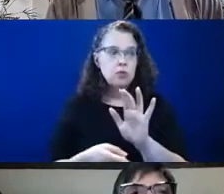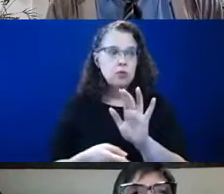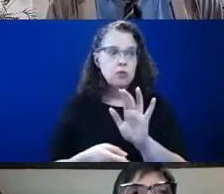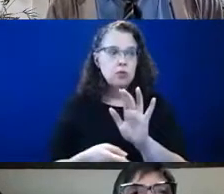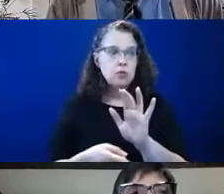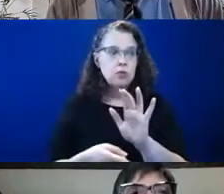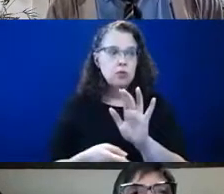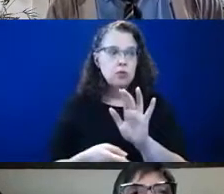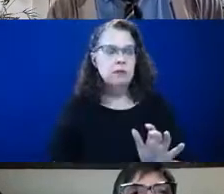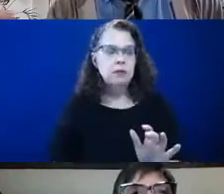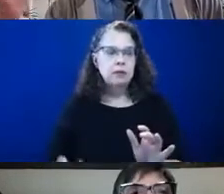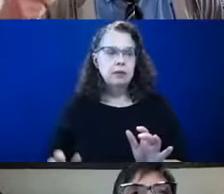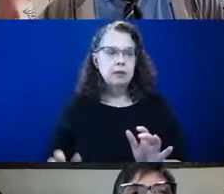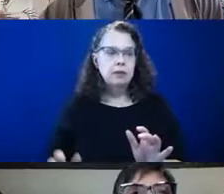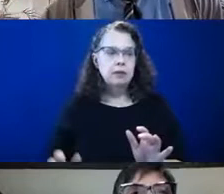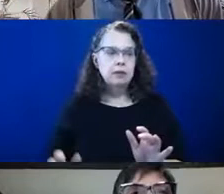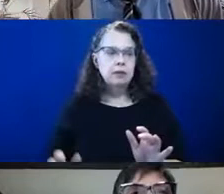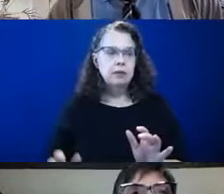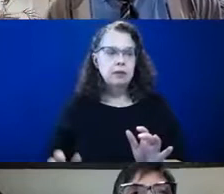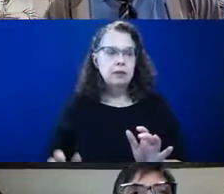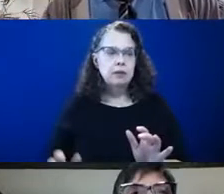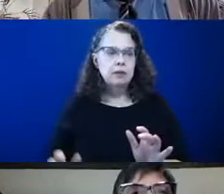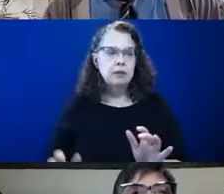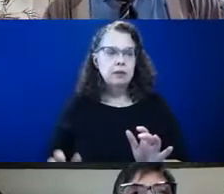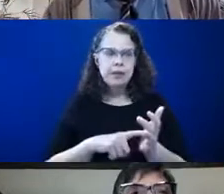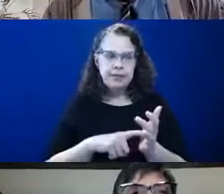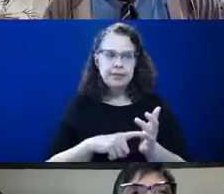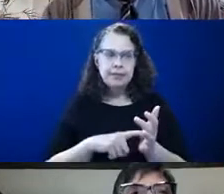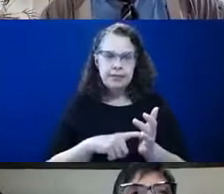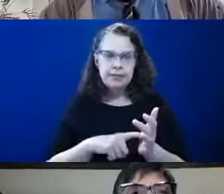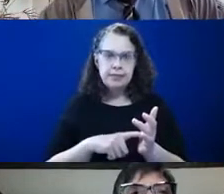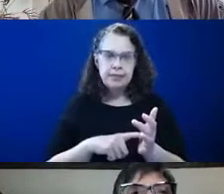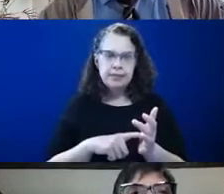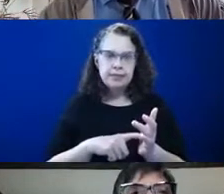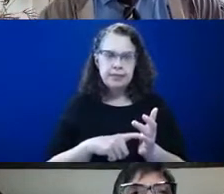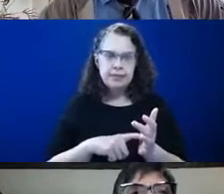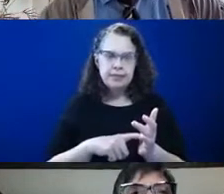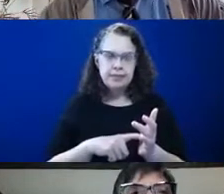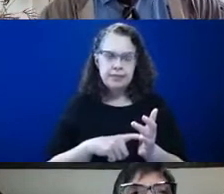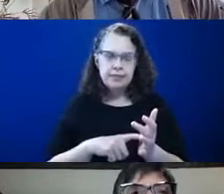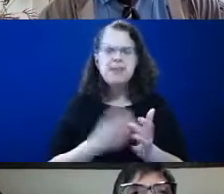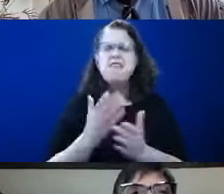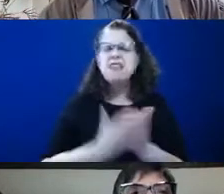I see that some former colleagues who have,